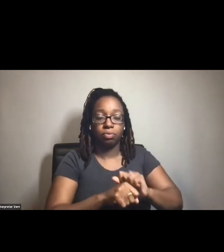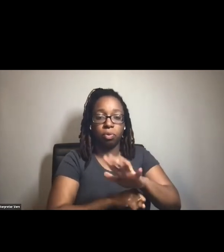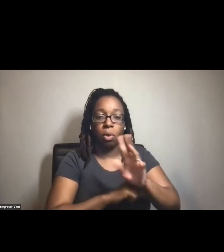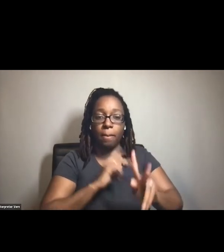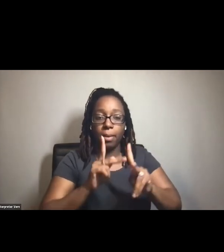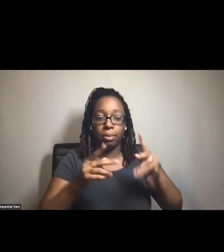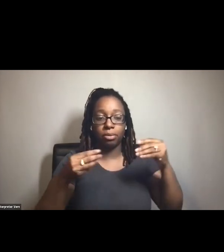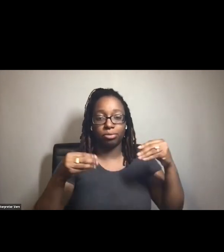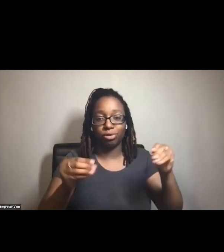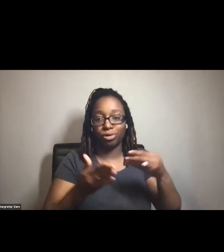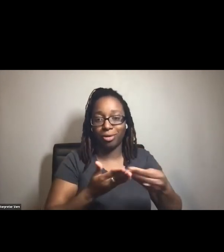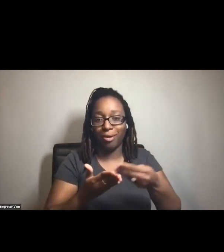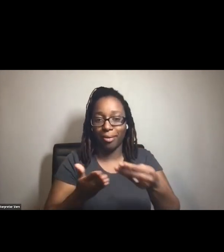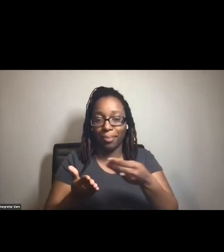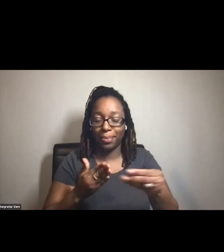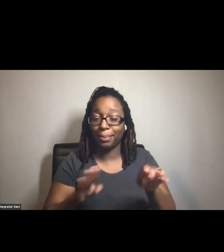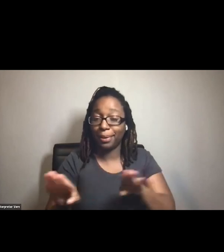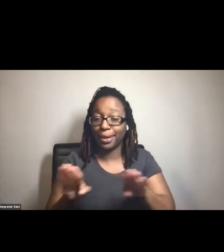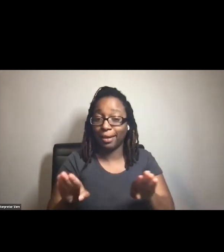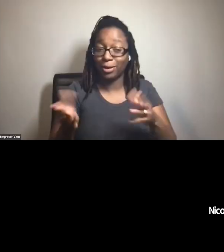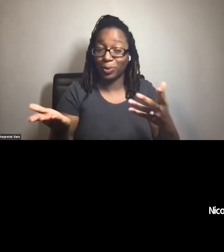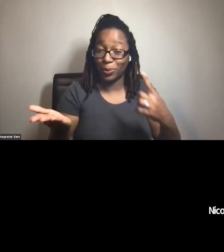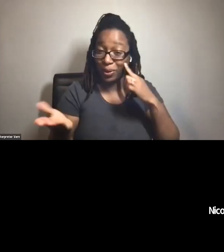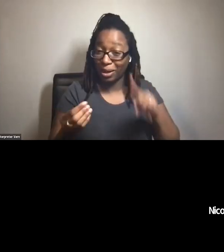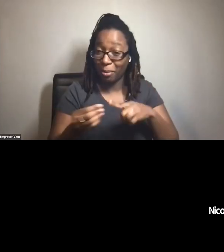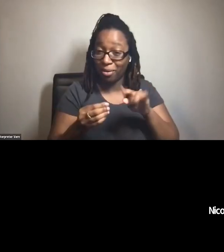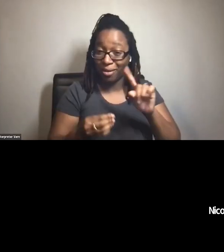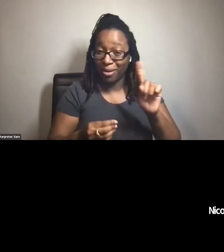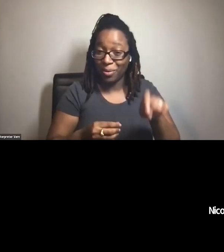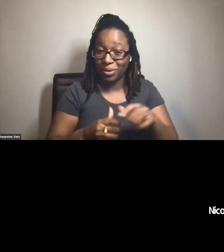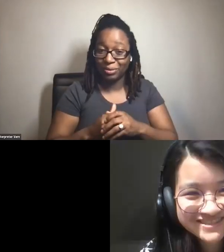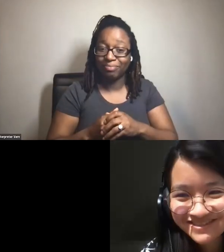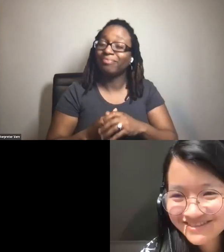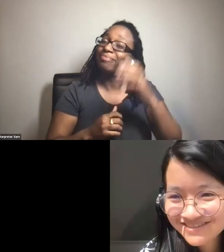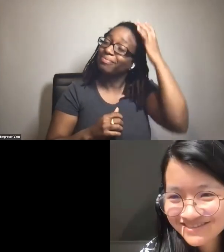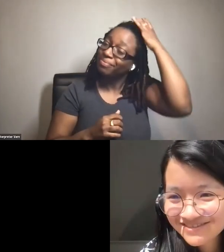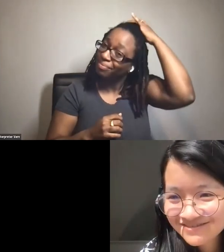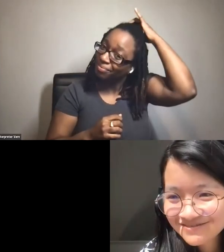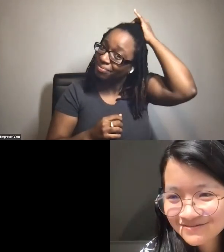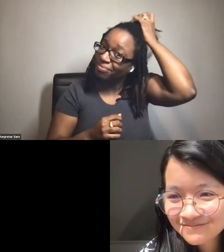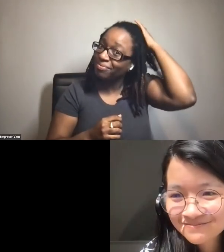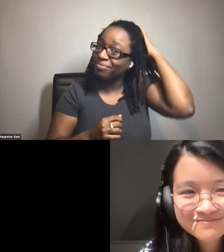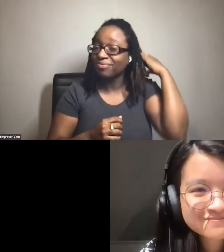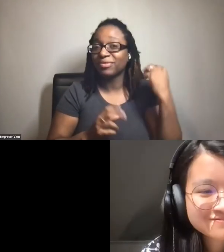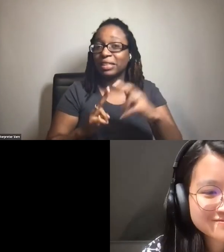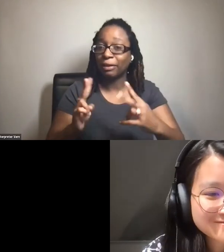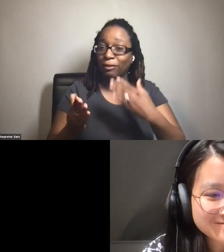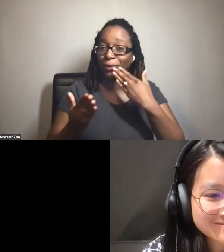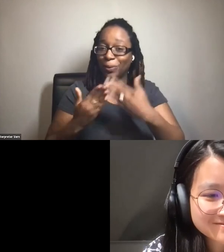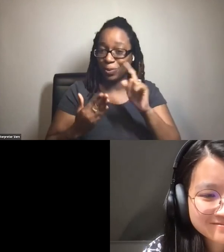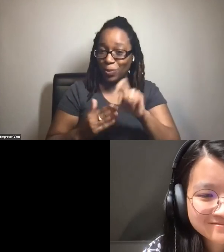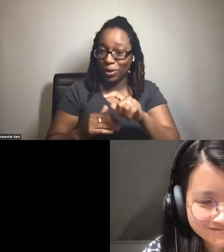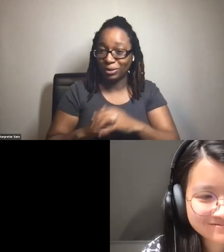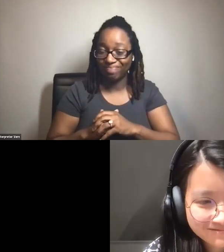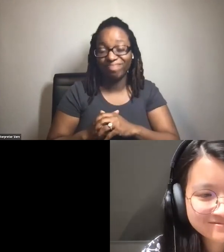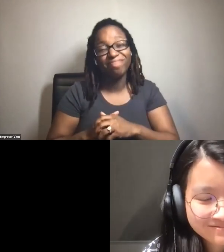behaviors? What do you think about this question? That's a very good question. Yeah, and it's something we have to be